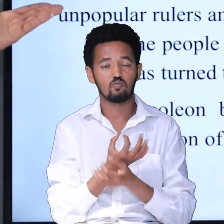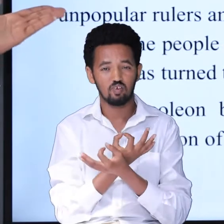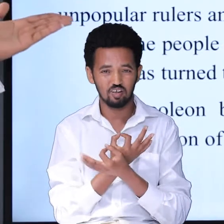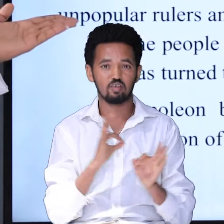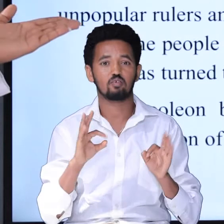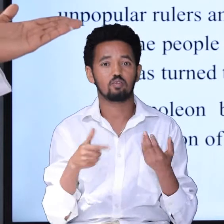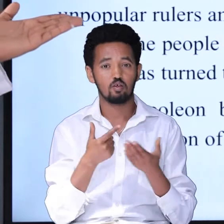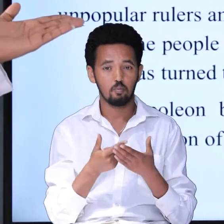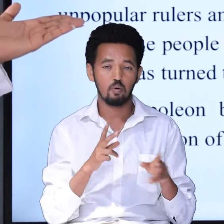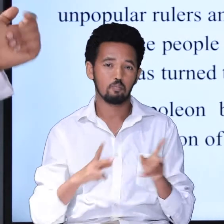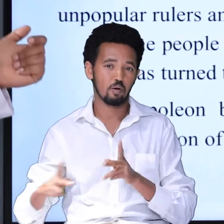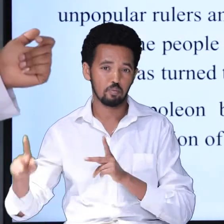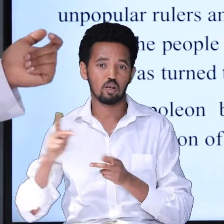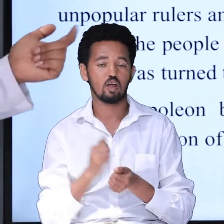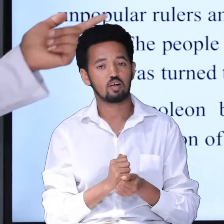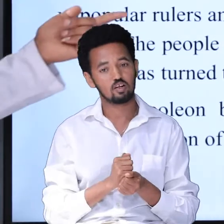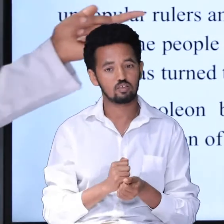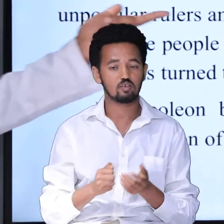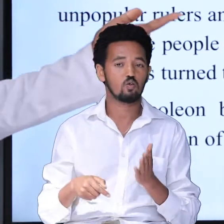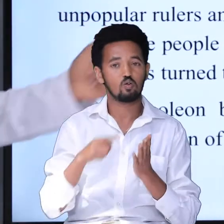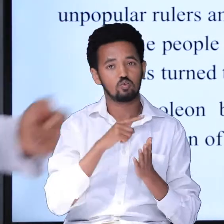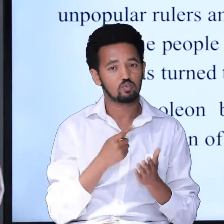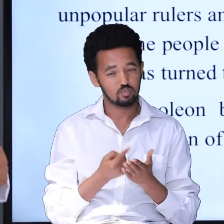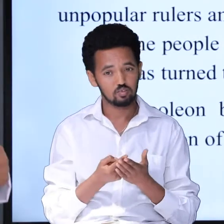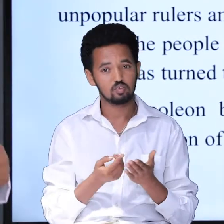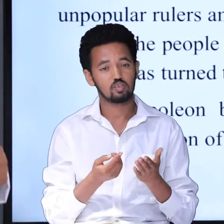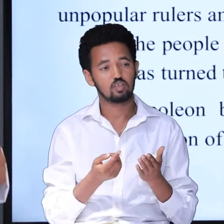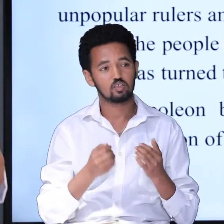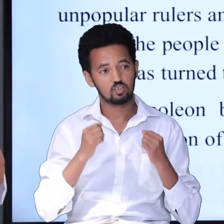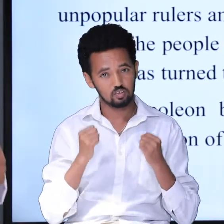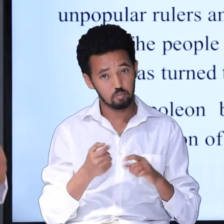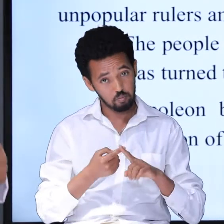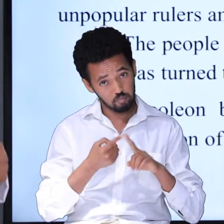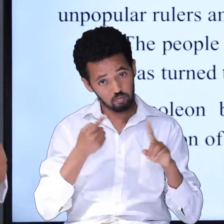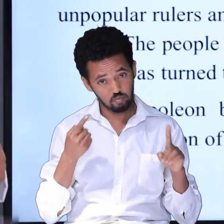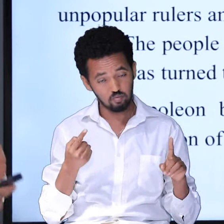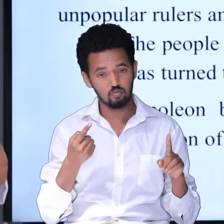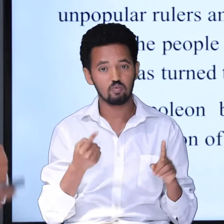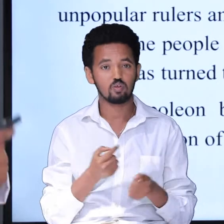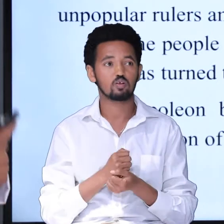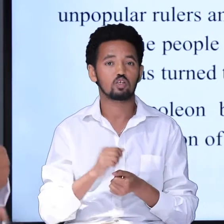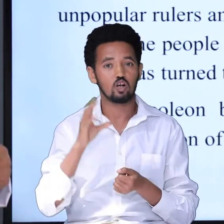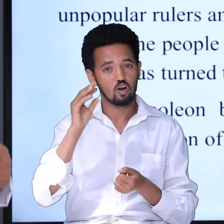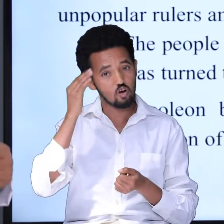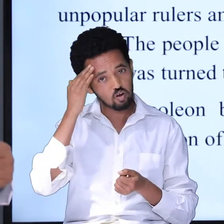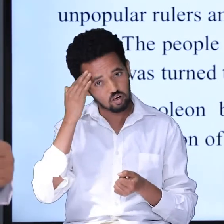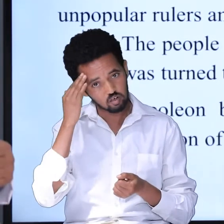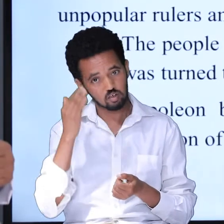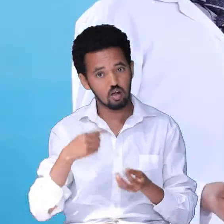from unpopular rulers and unjust laws before knowing